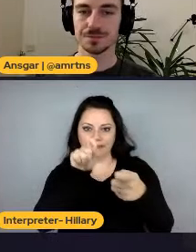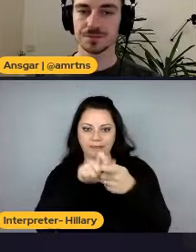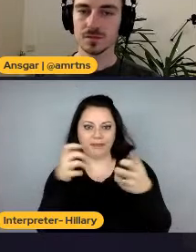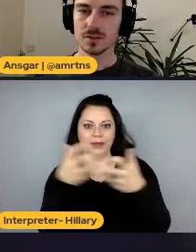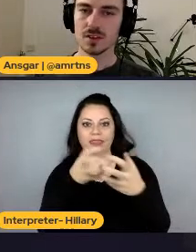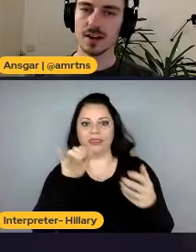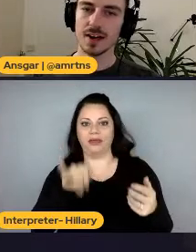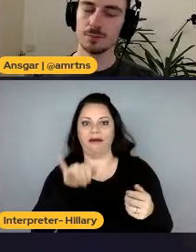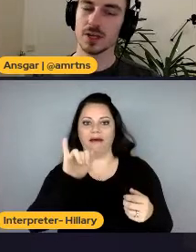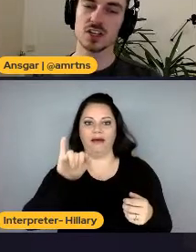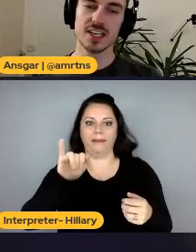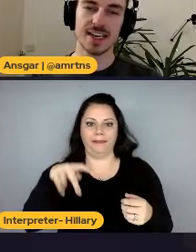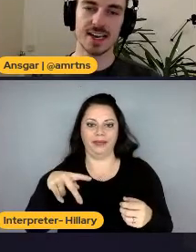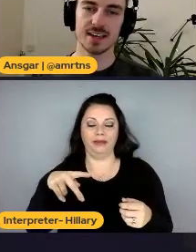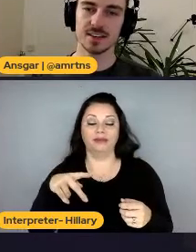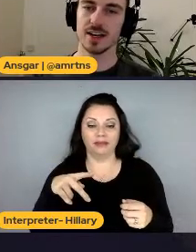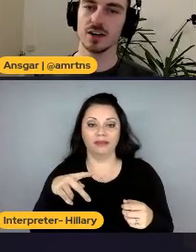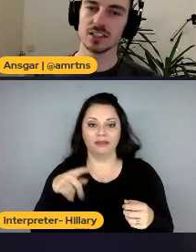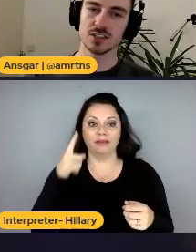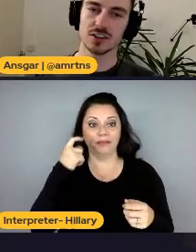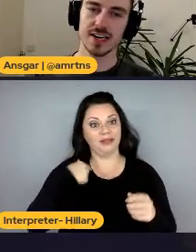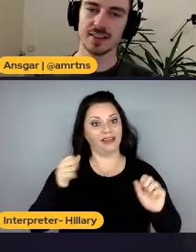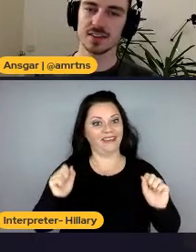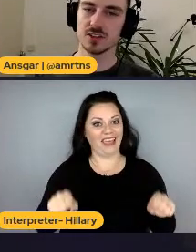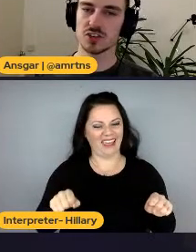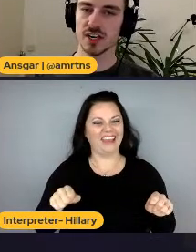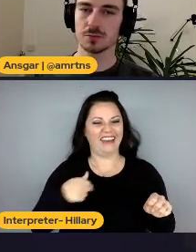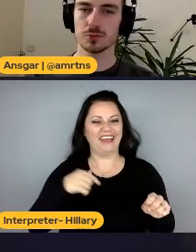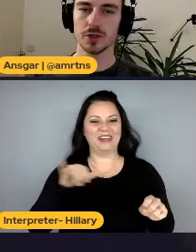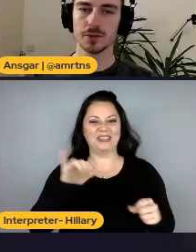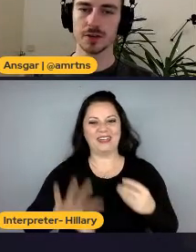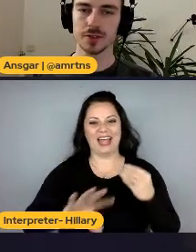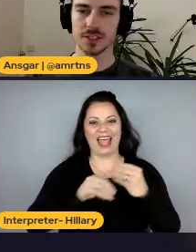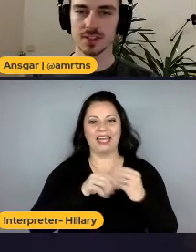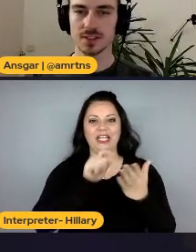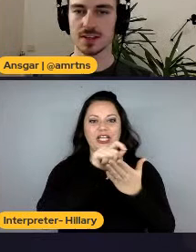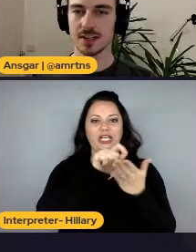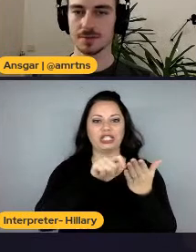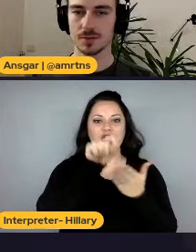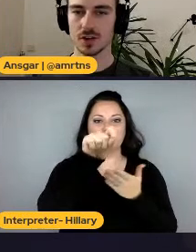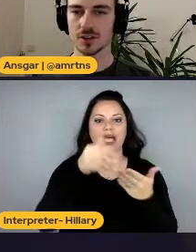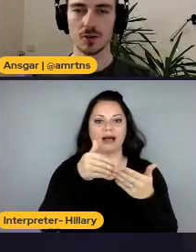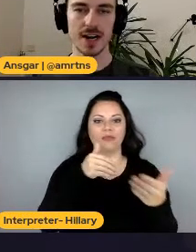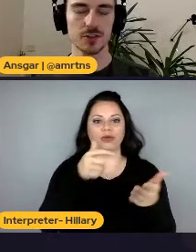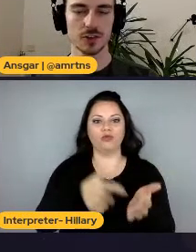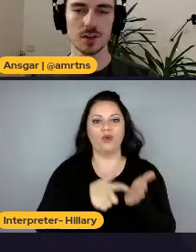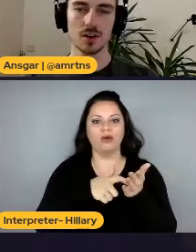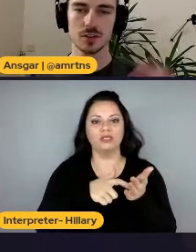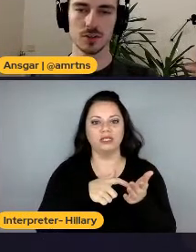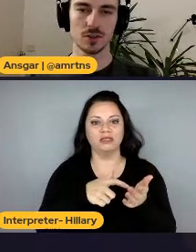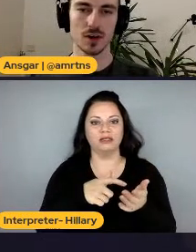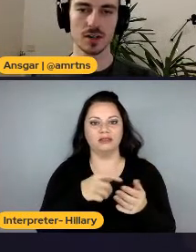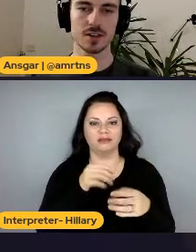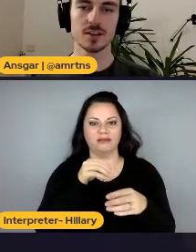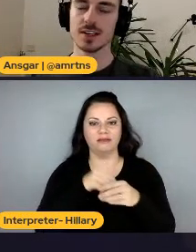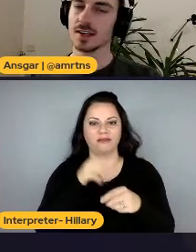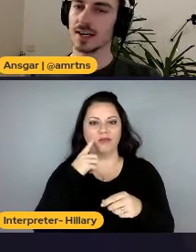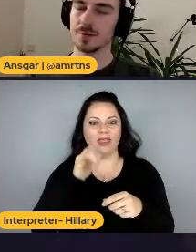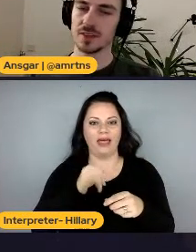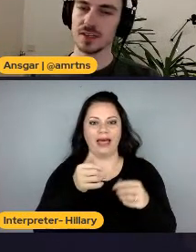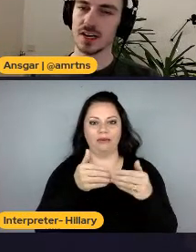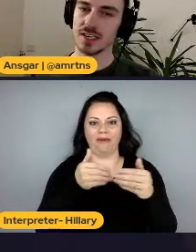And because I also added this check prerequisites on grantor, so